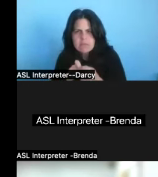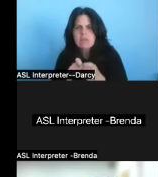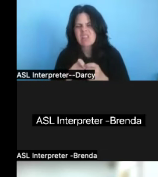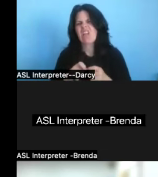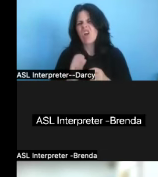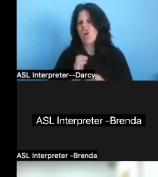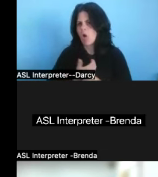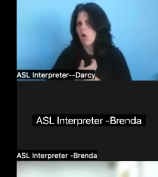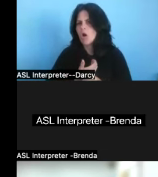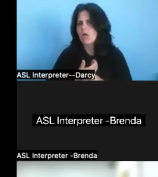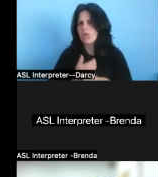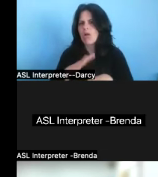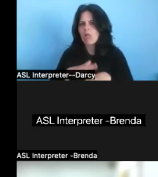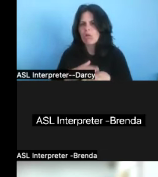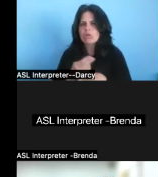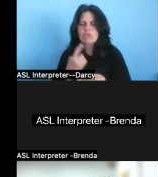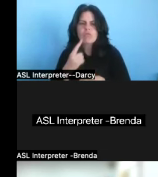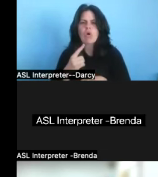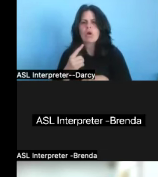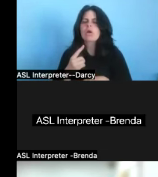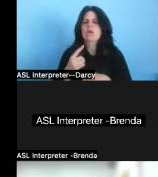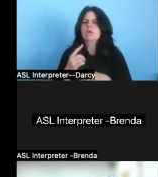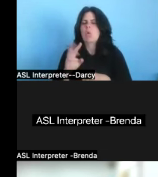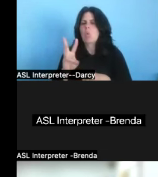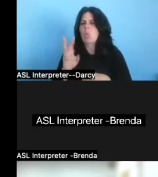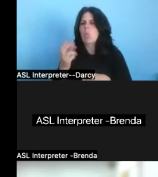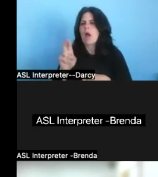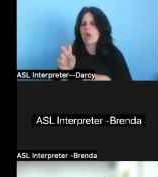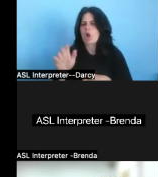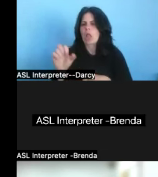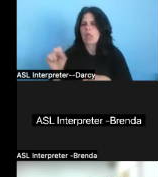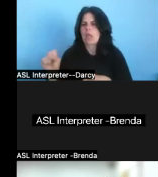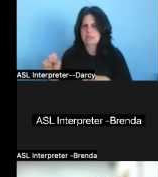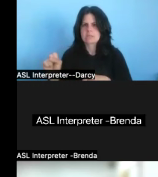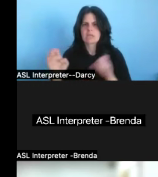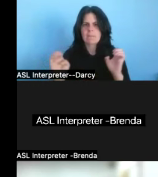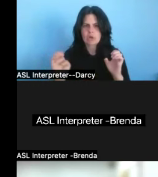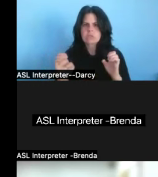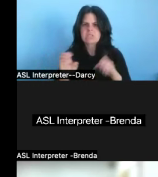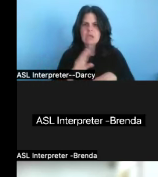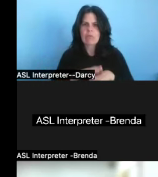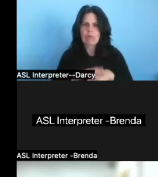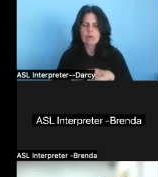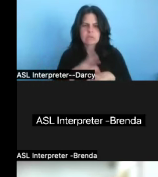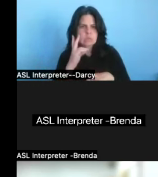use for the wireless emergency alerts. So as you can see for this earthquake,